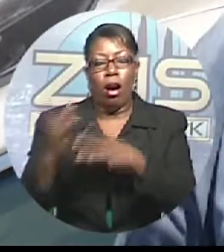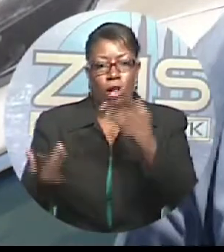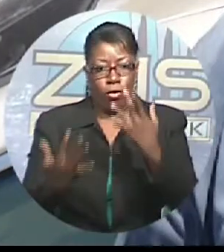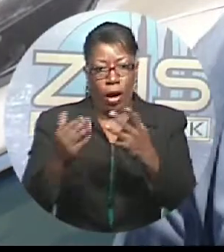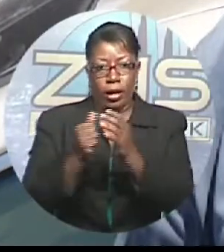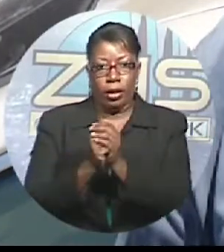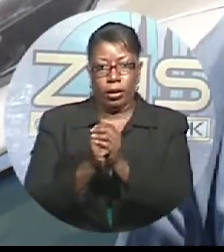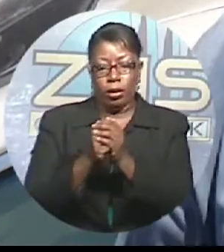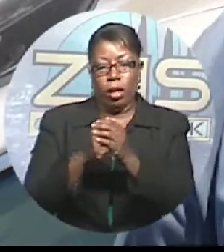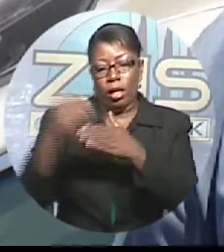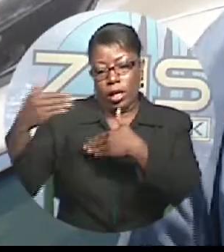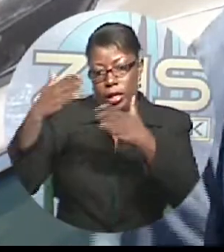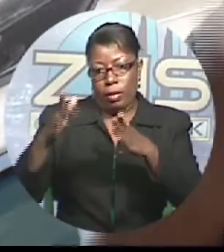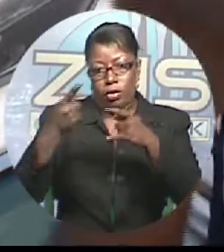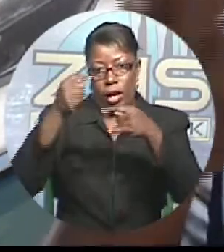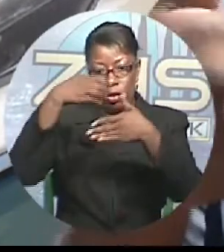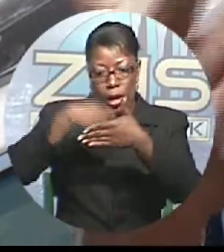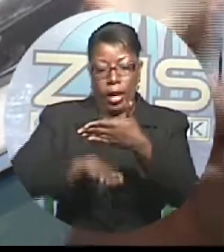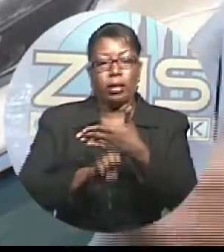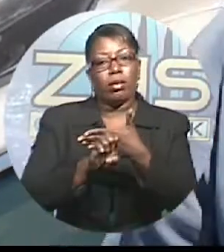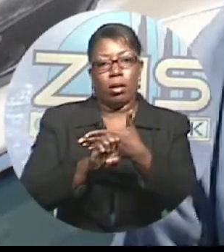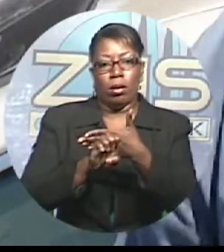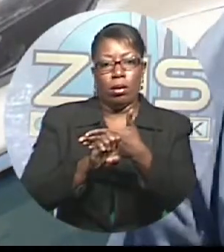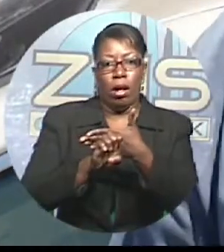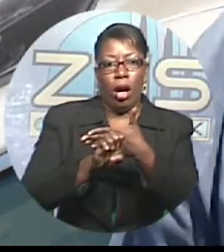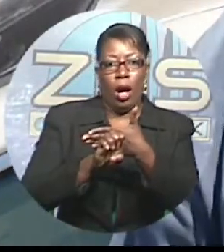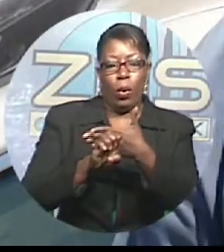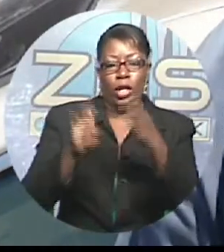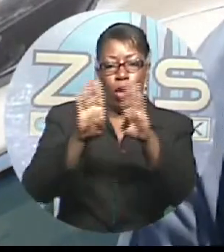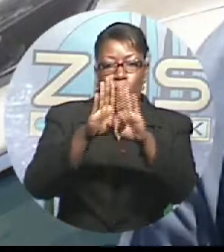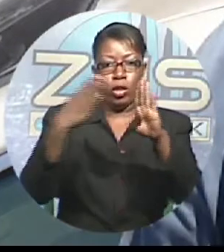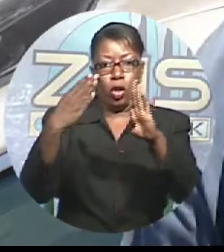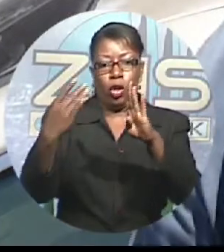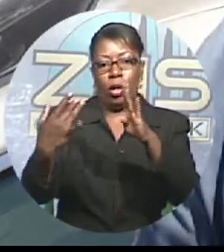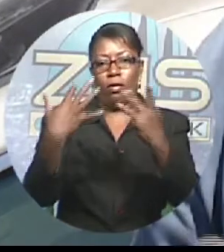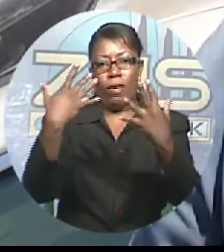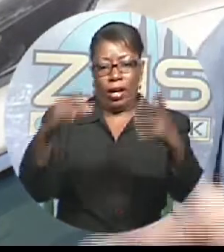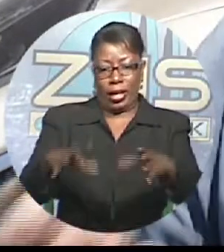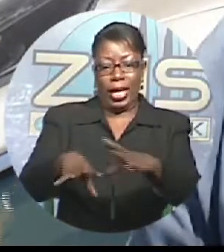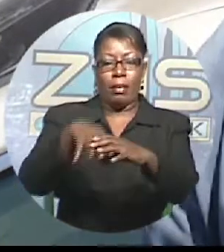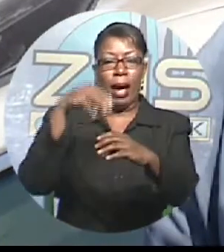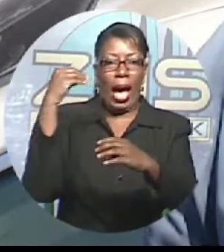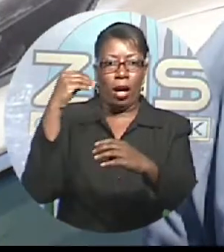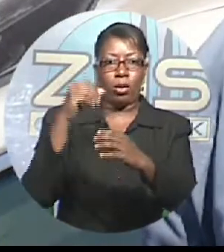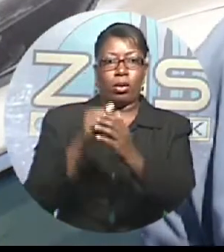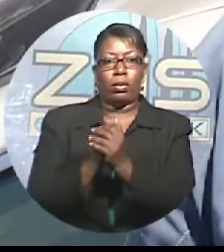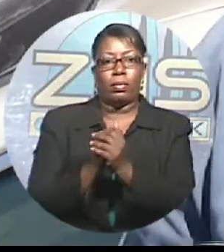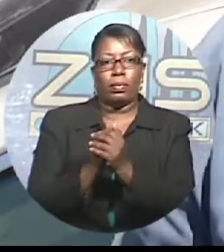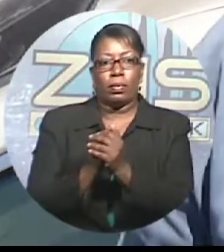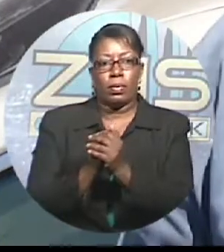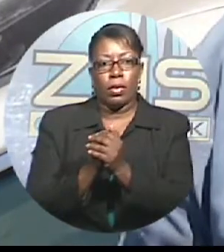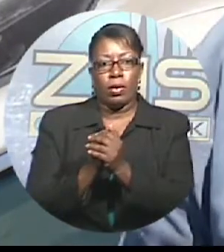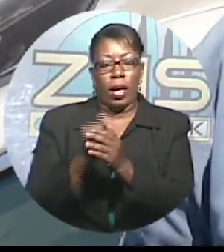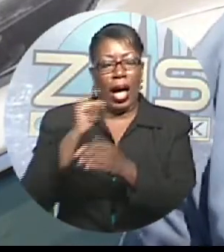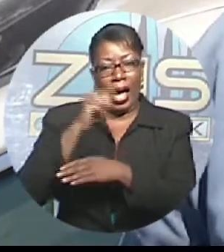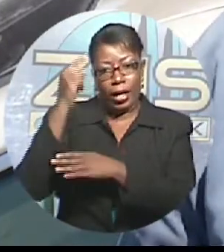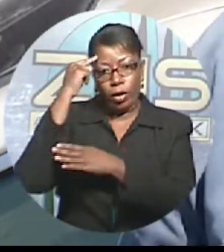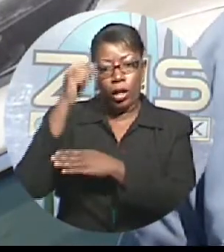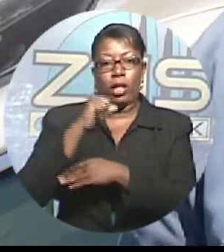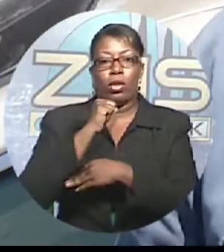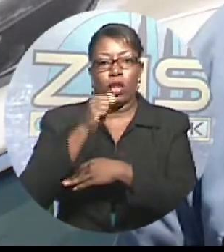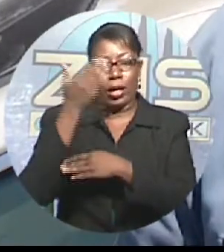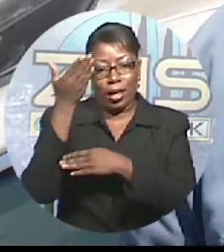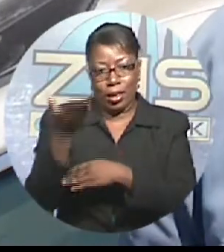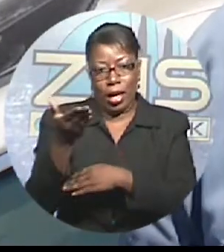out at him. And he went through the back, tried again, but he couldn't get inside. So because I assumed he wasn't even there, because I spoke to him mostly about an hour